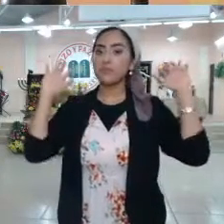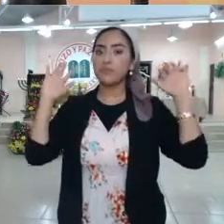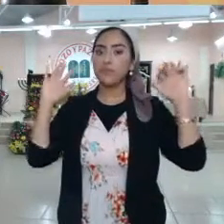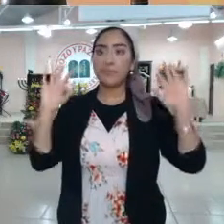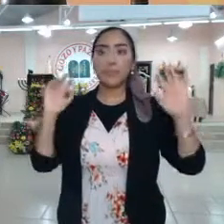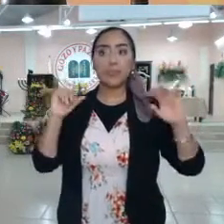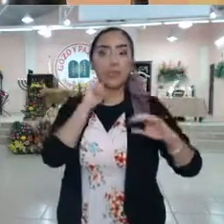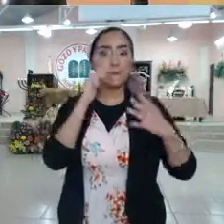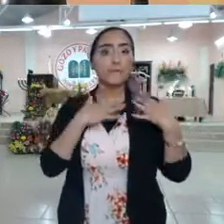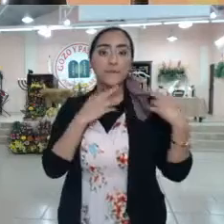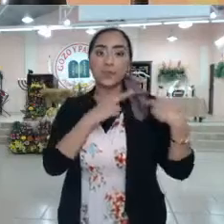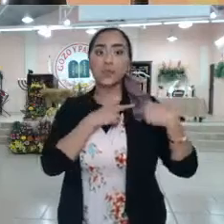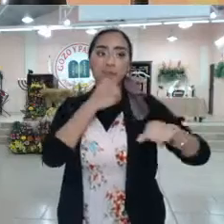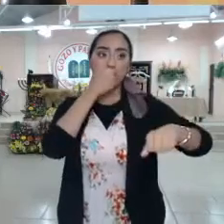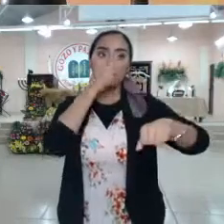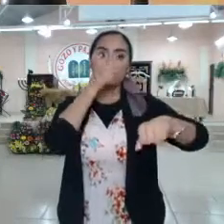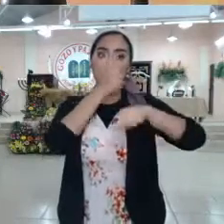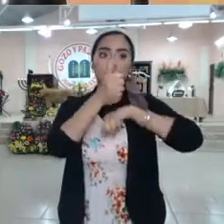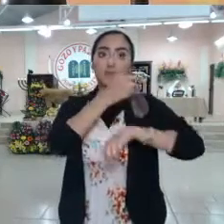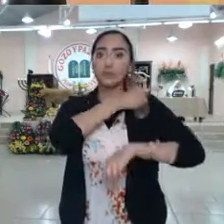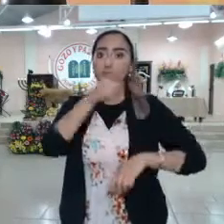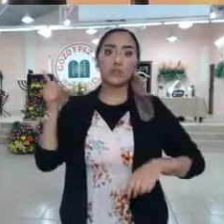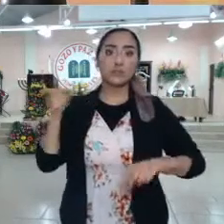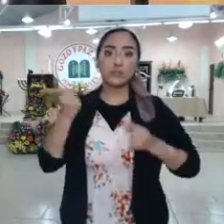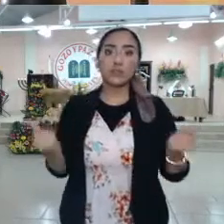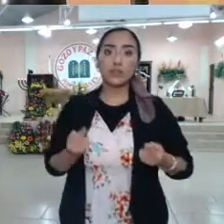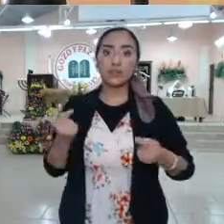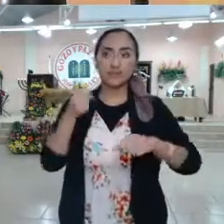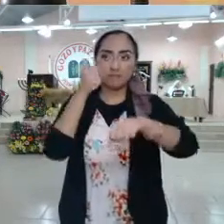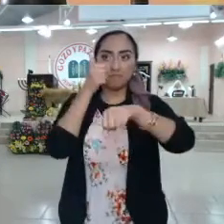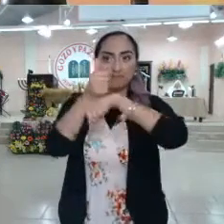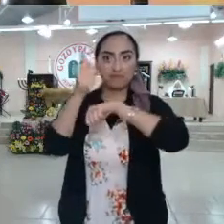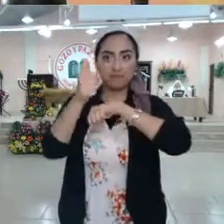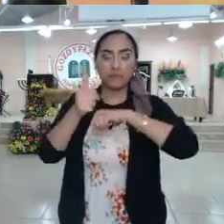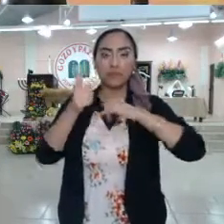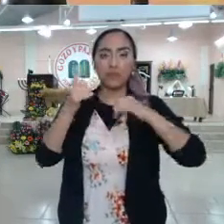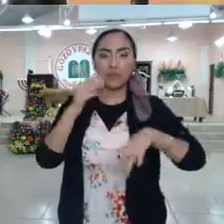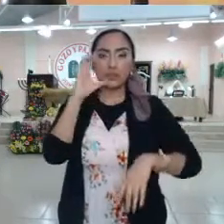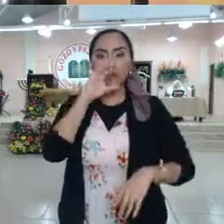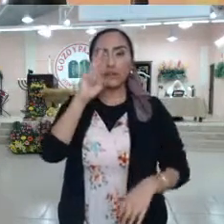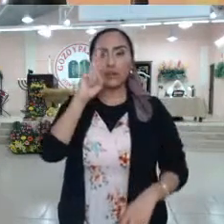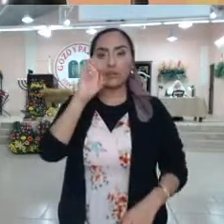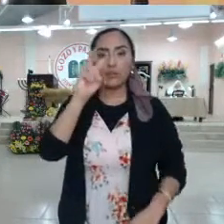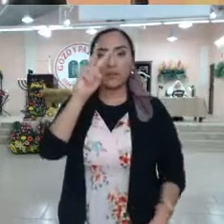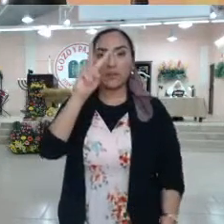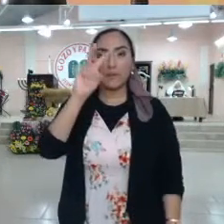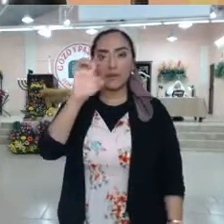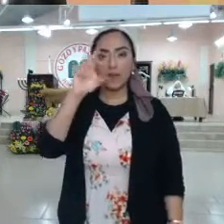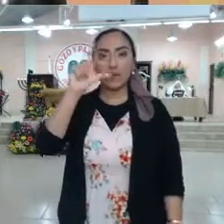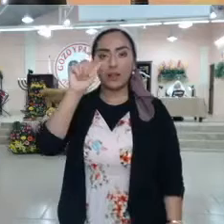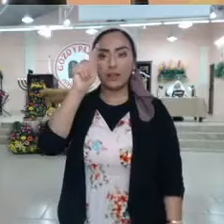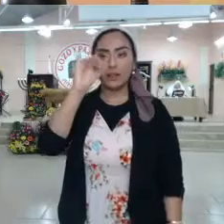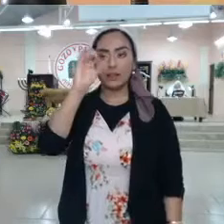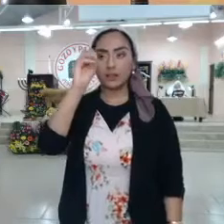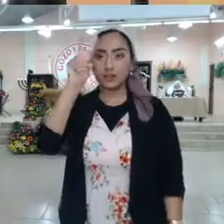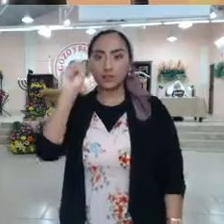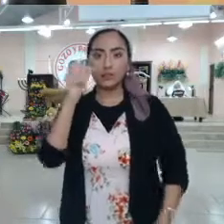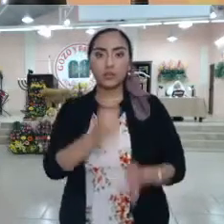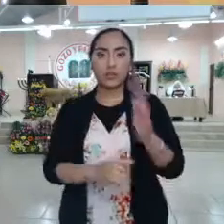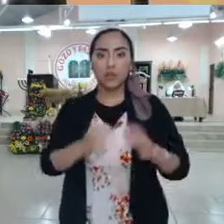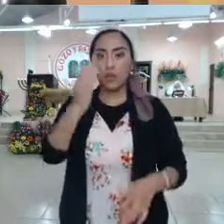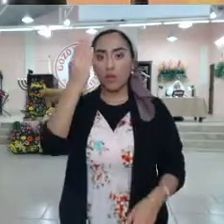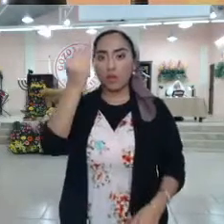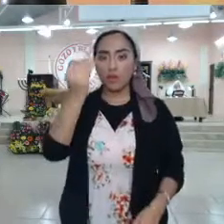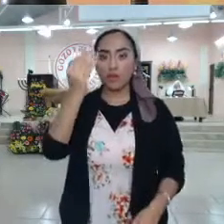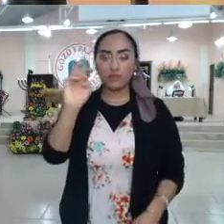soy responsable I'm de la not sangre de responsible of alguien the que blood of peque someone después de that esto. commits a sin after Vamos a this. Apocalipsis 14, Let's go to hermanos. Revelation 14, Vamos para allá. beloved. Let's